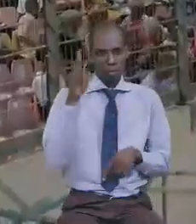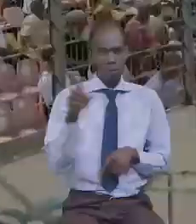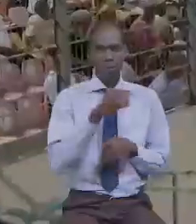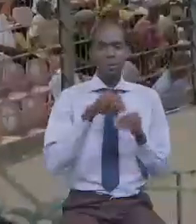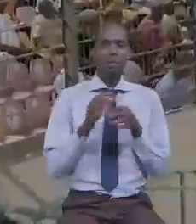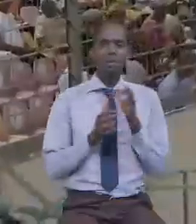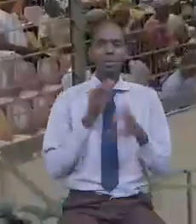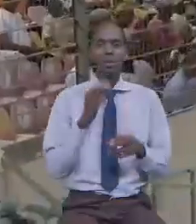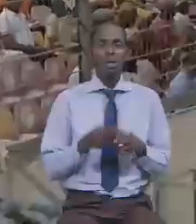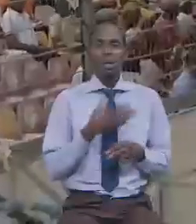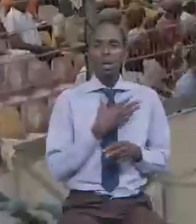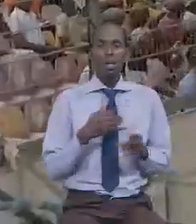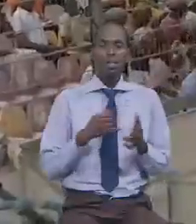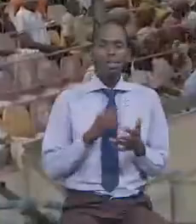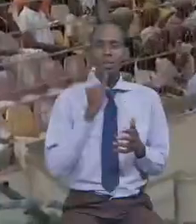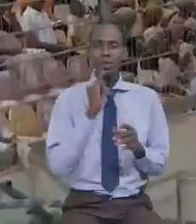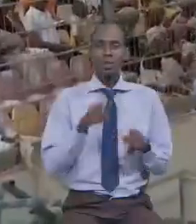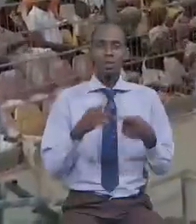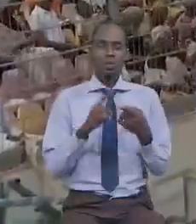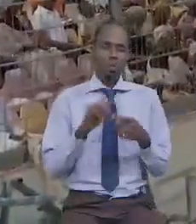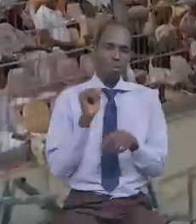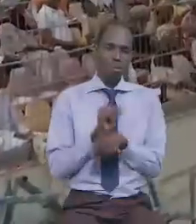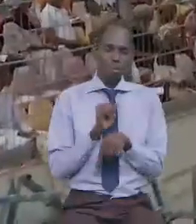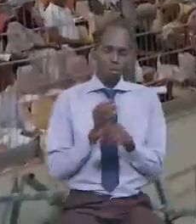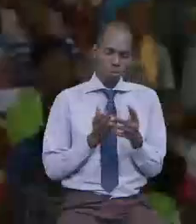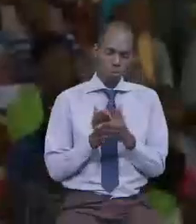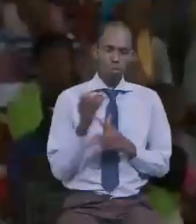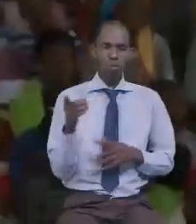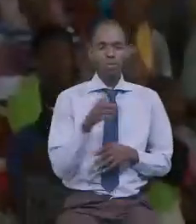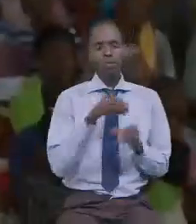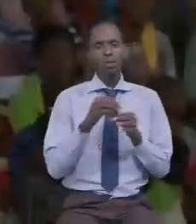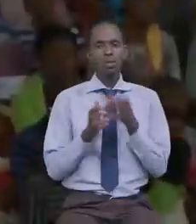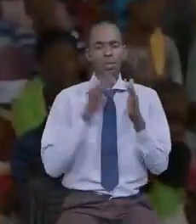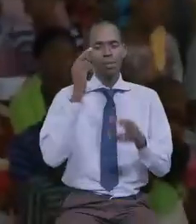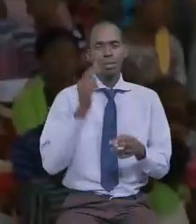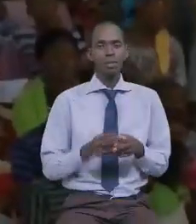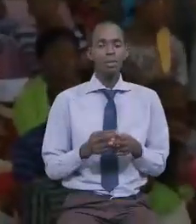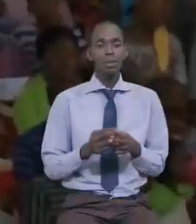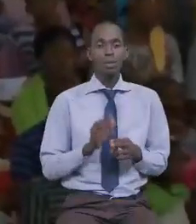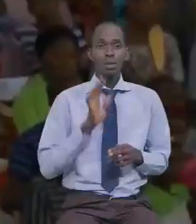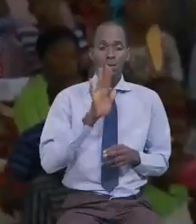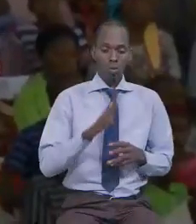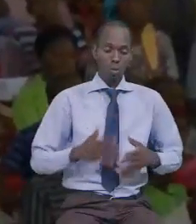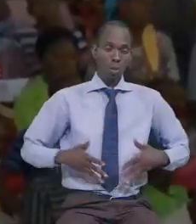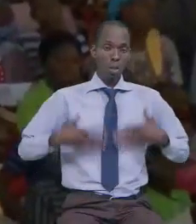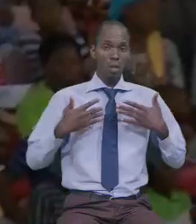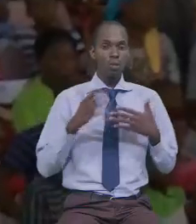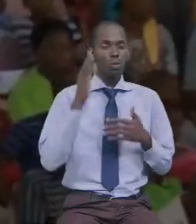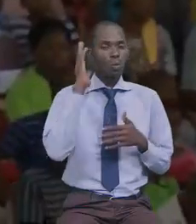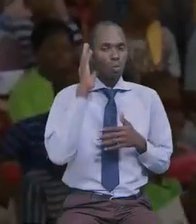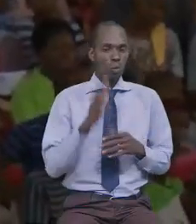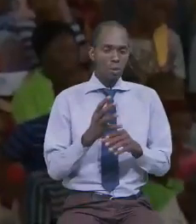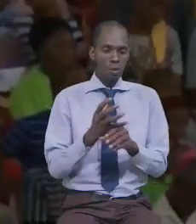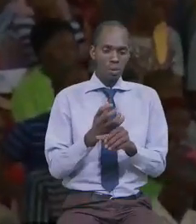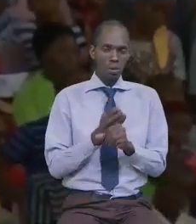And it's going to work through you. Your life will take a